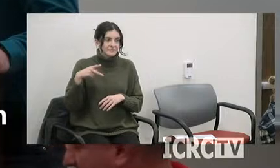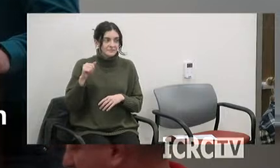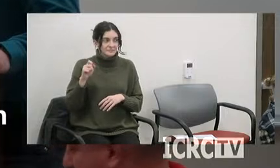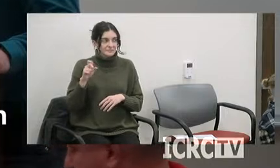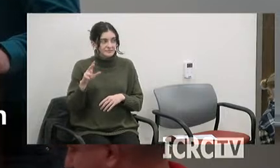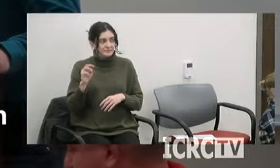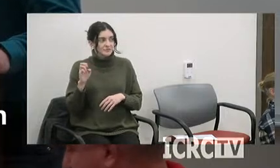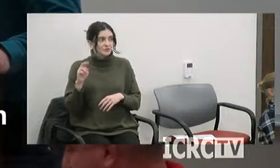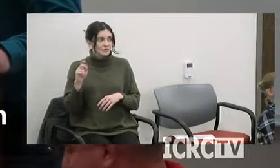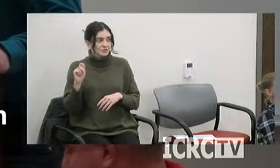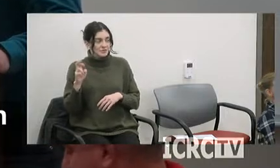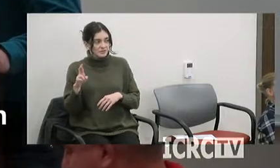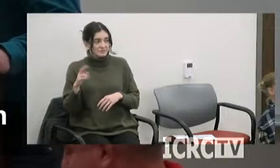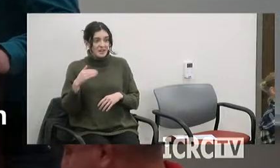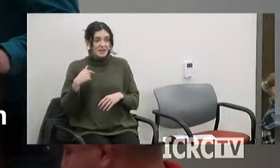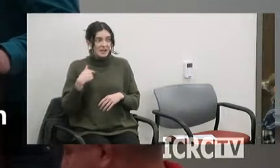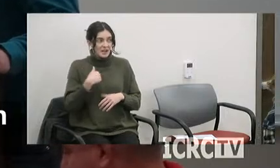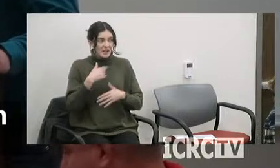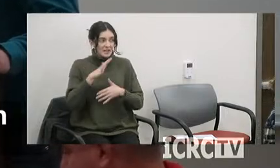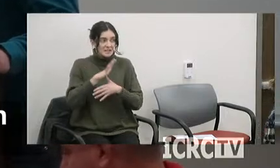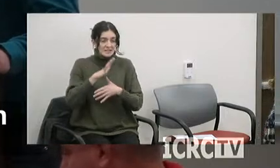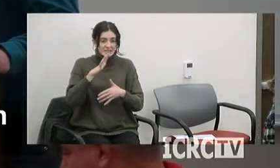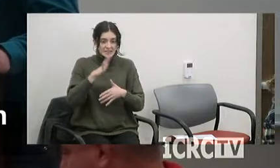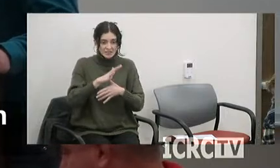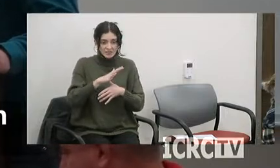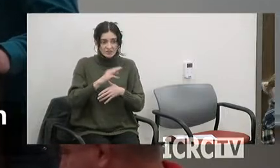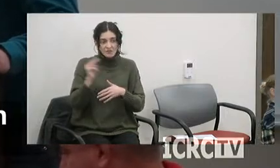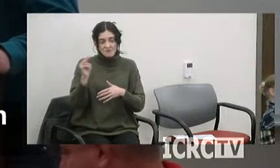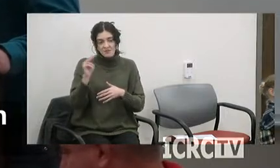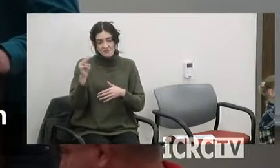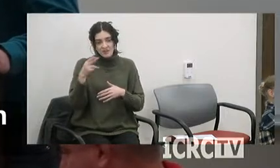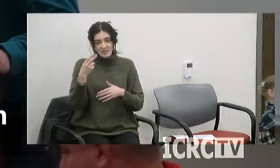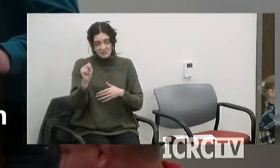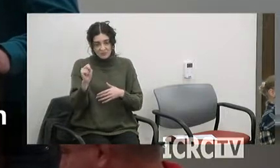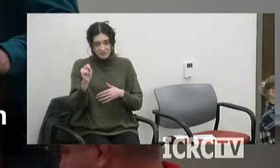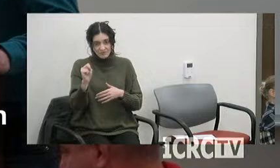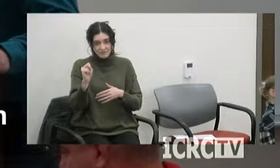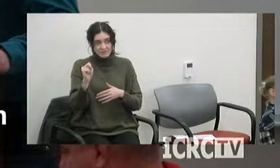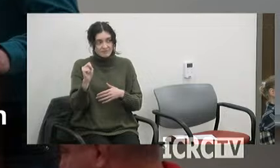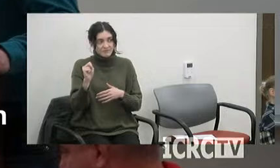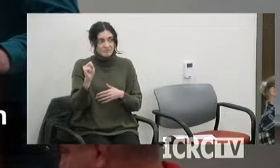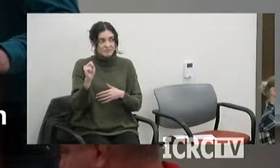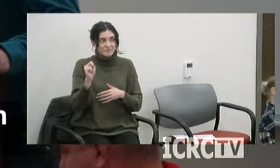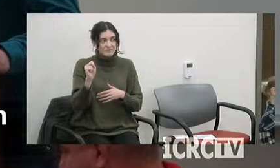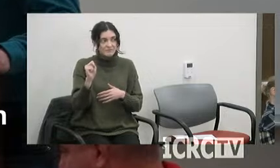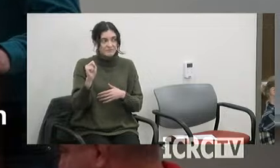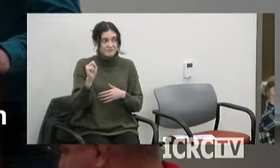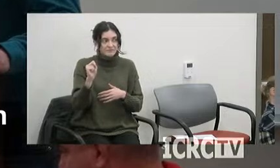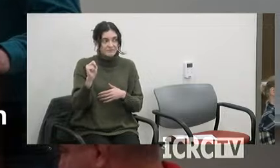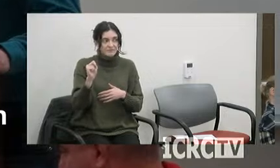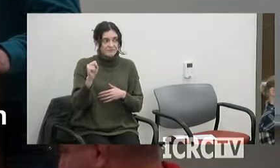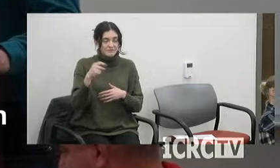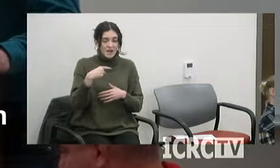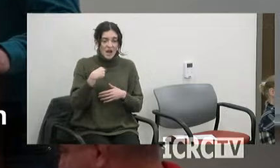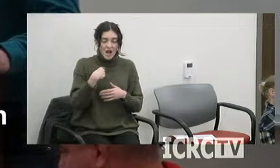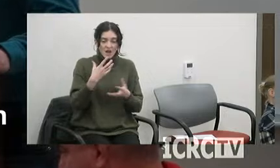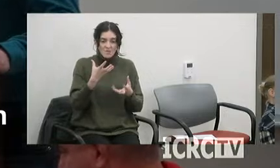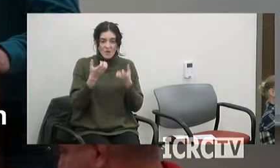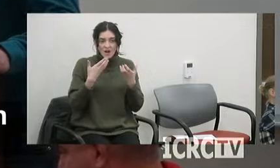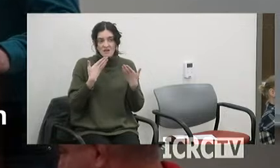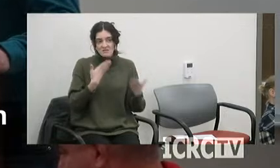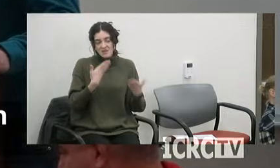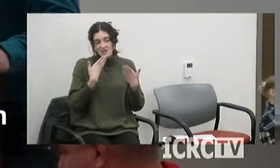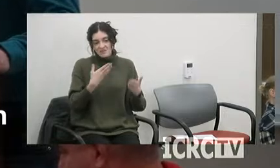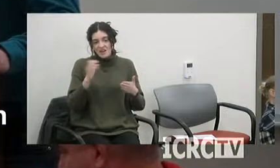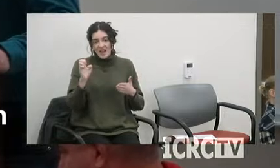School, and I have lived in the district for over 22 years. I'd like to thank Mr. Espy for all the work he has